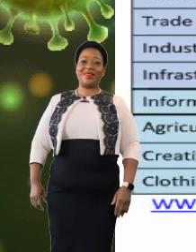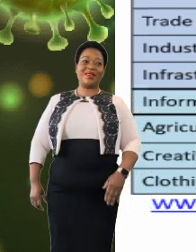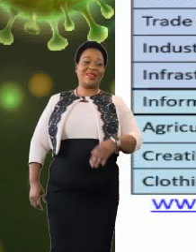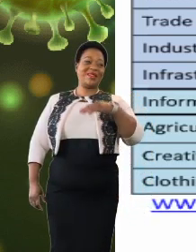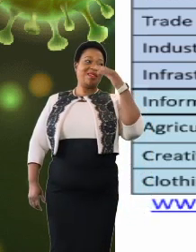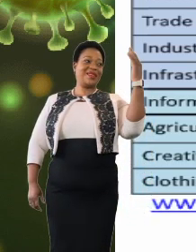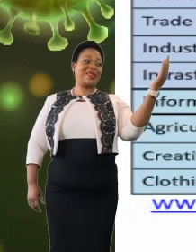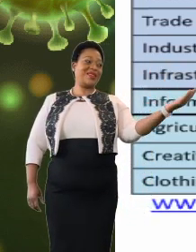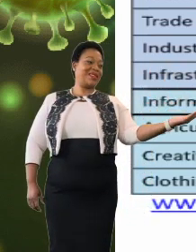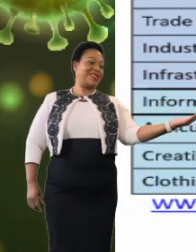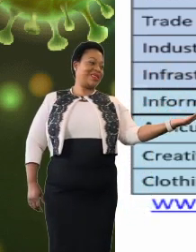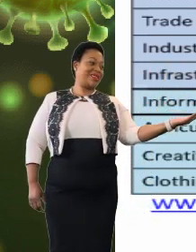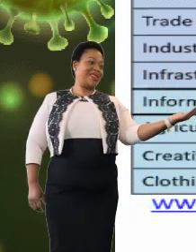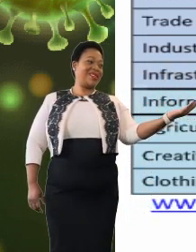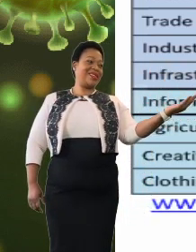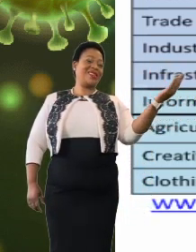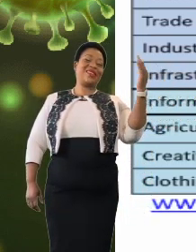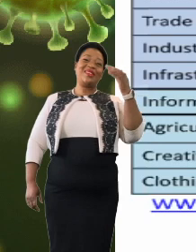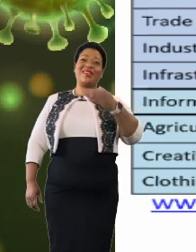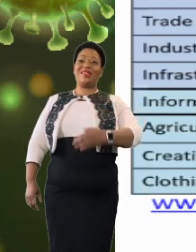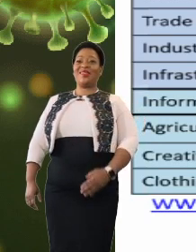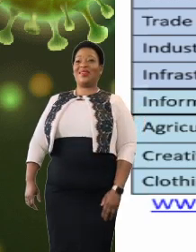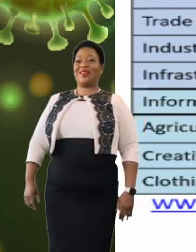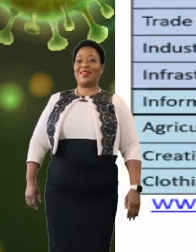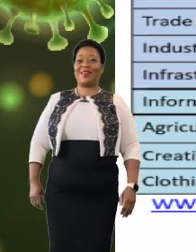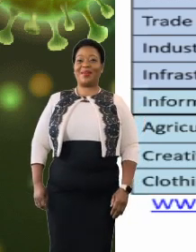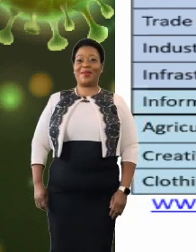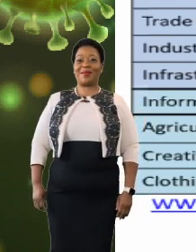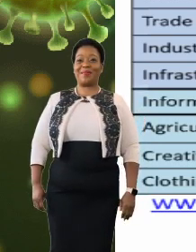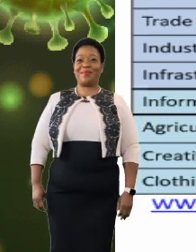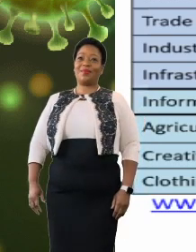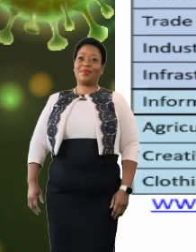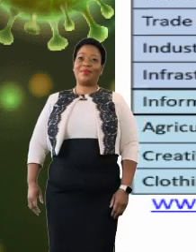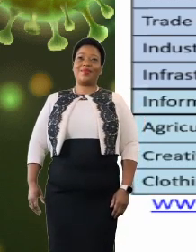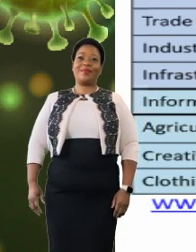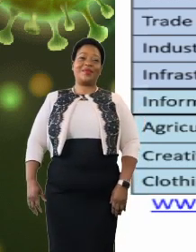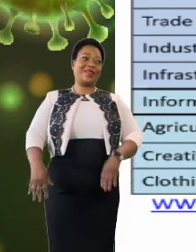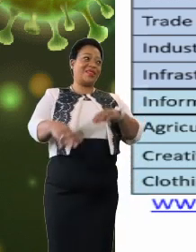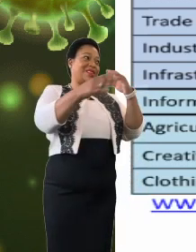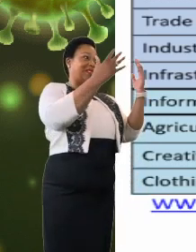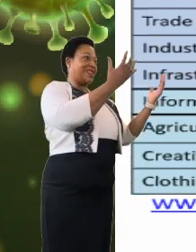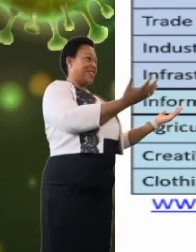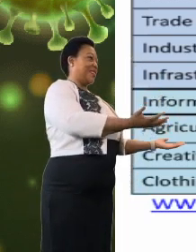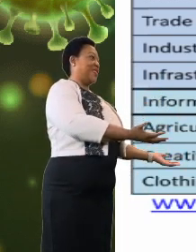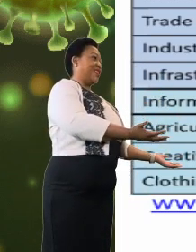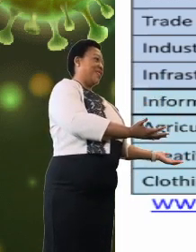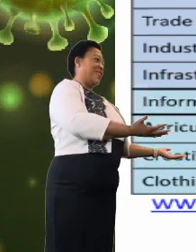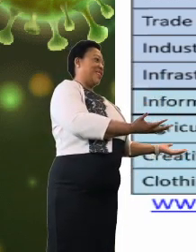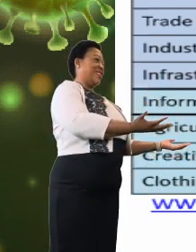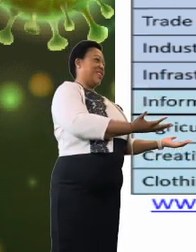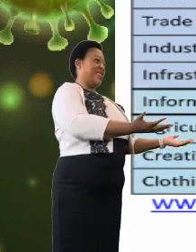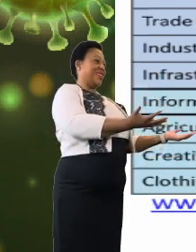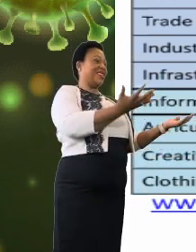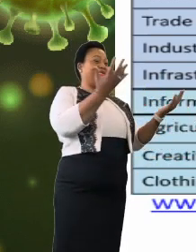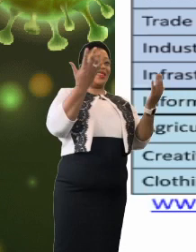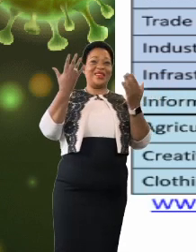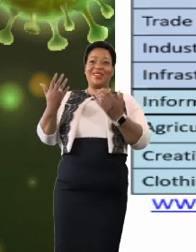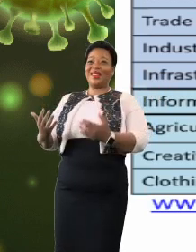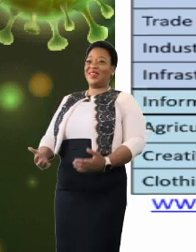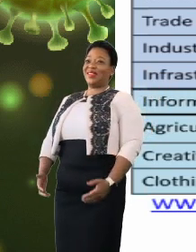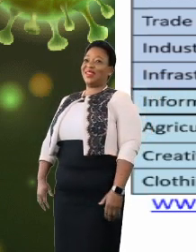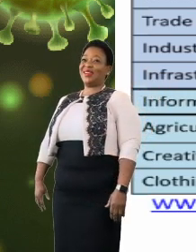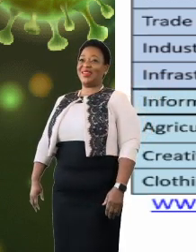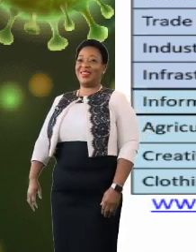because we've got a relationship now with one of the call centers that has assisted us to ensure that we keep the number going. And then those are the